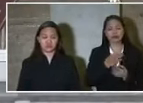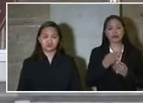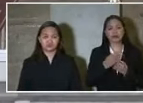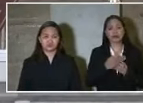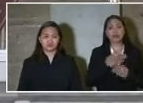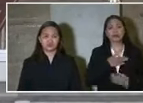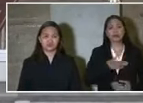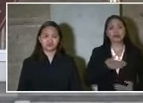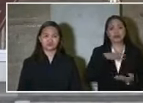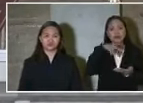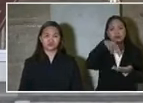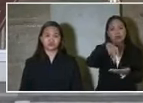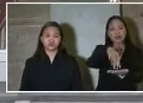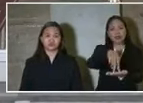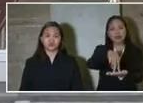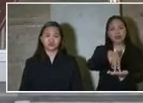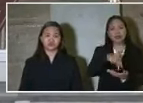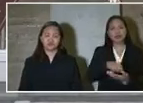Please stand.